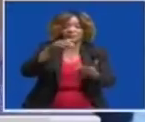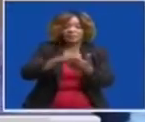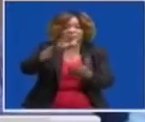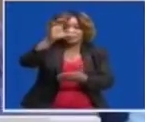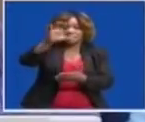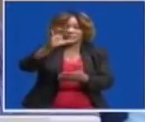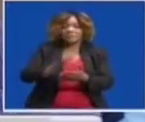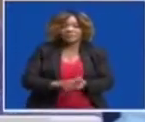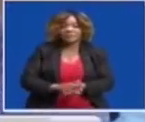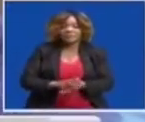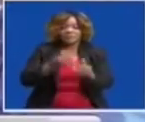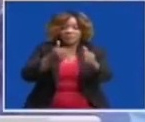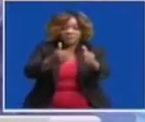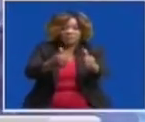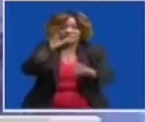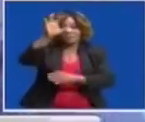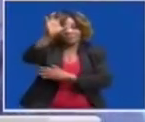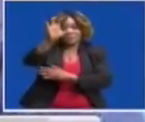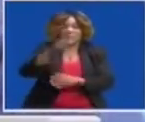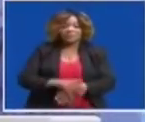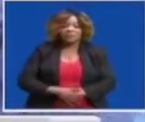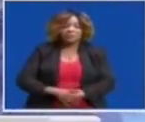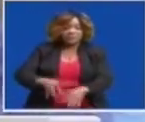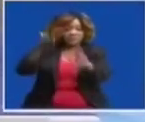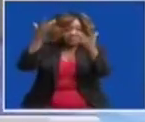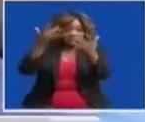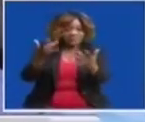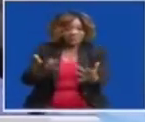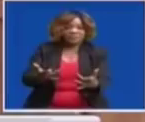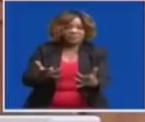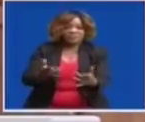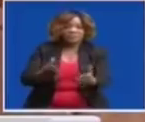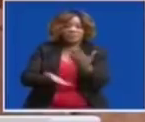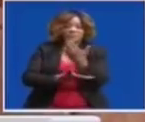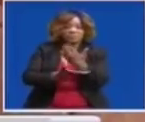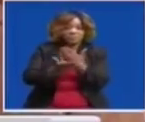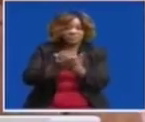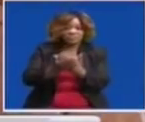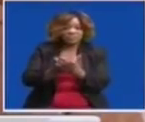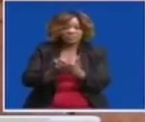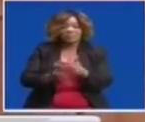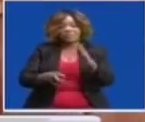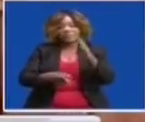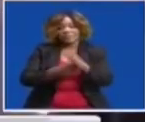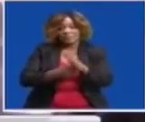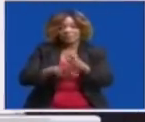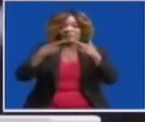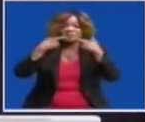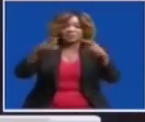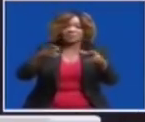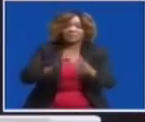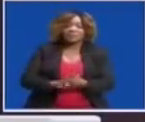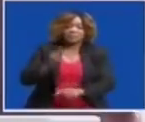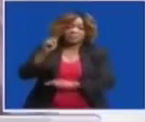provinces. That's where we are, and we expect to improve in terms of results like this. Mr. Mushanga has since